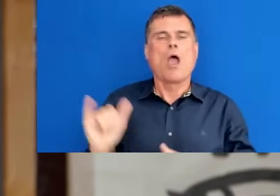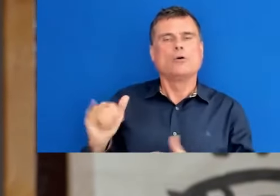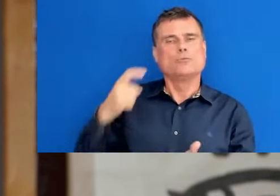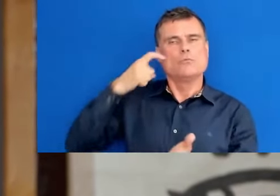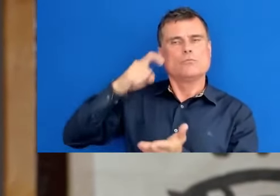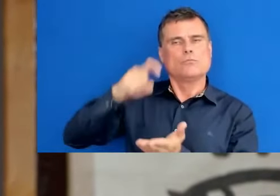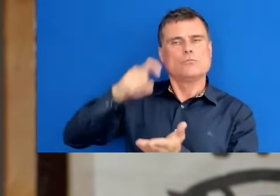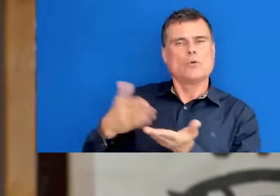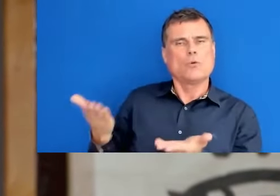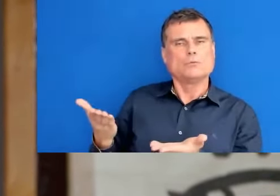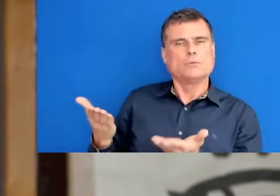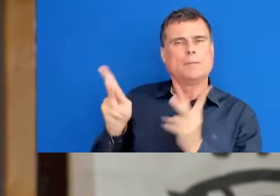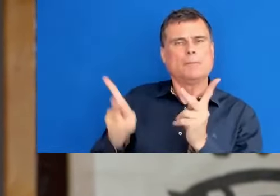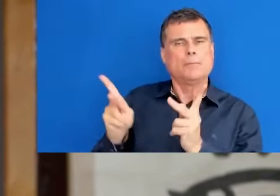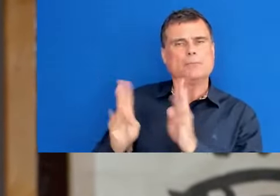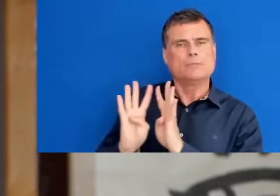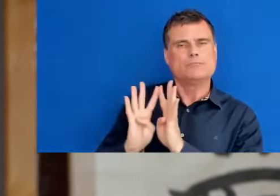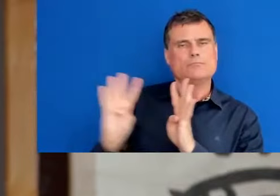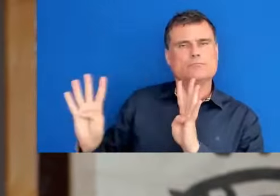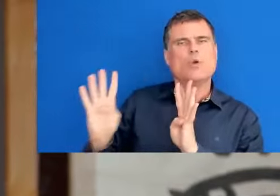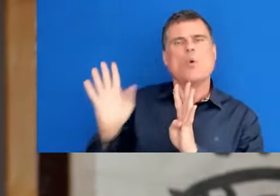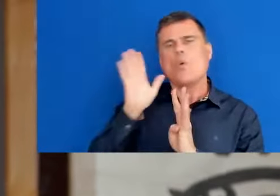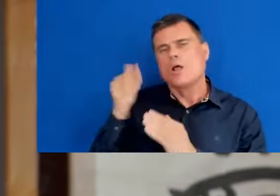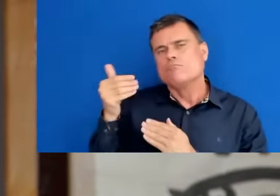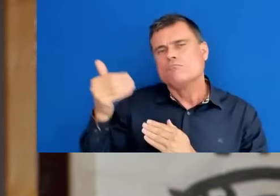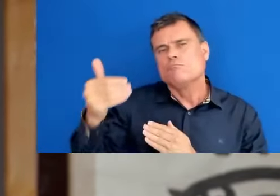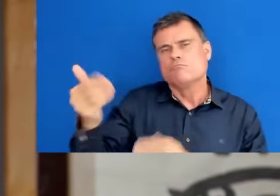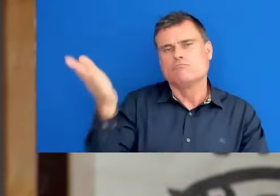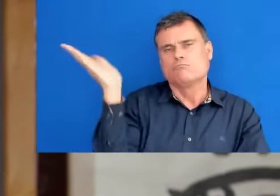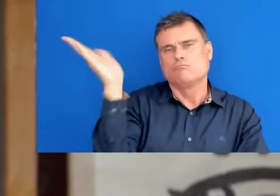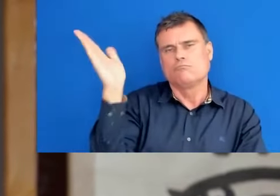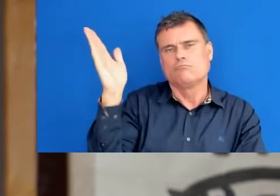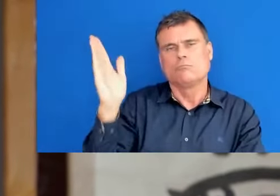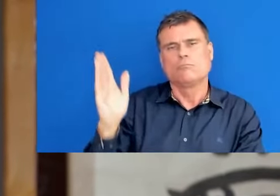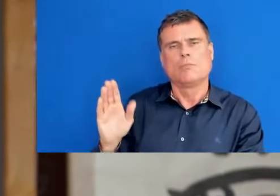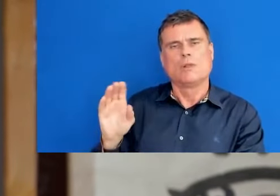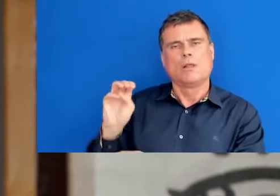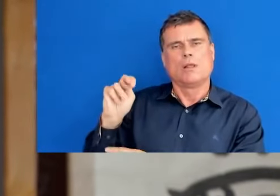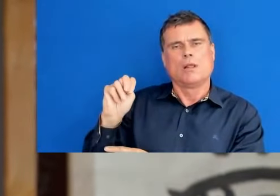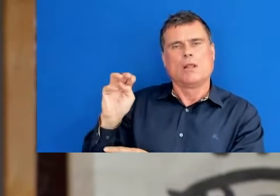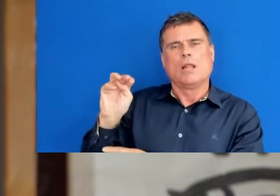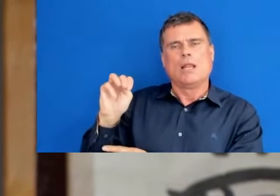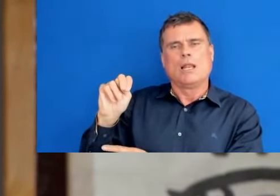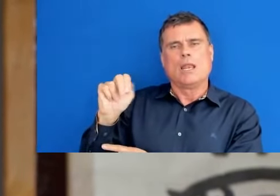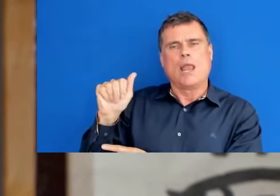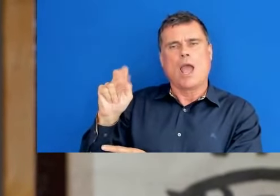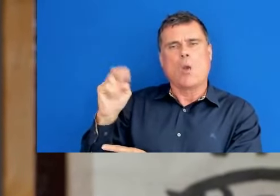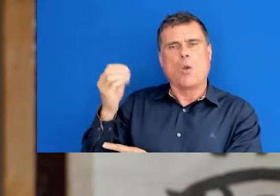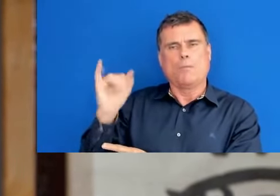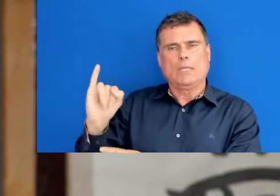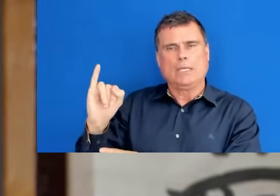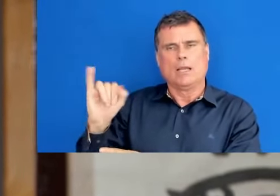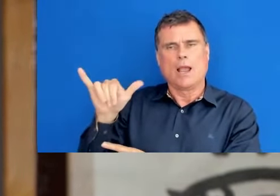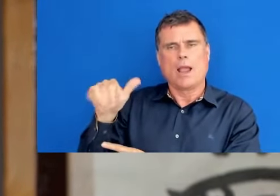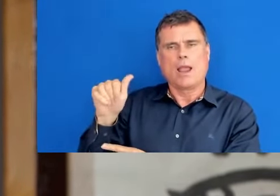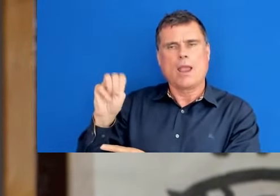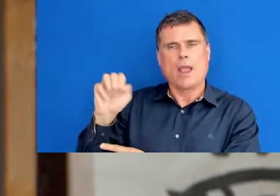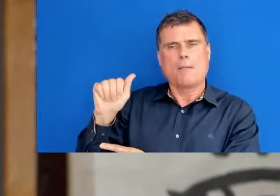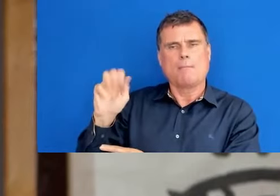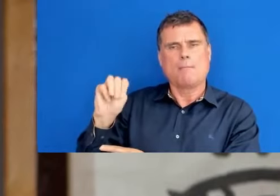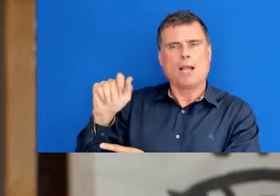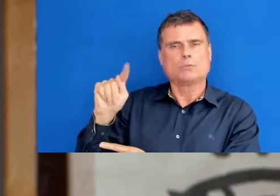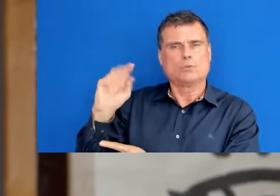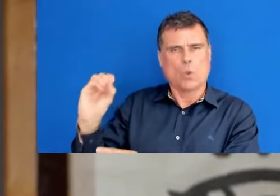And I'd like to acknowledge the following persons who will be speaking later in the program. Naomi Yamamoto, former MLA for North